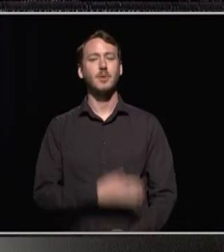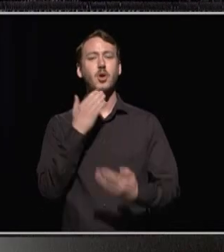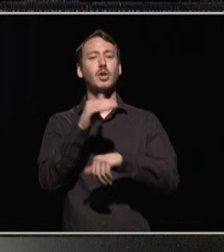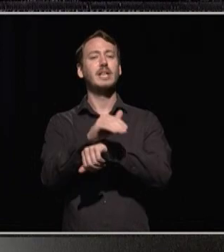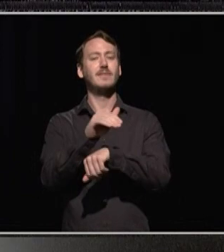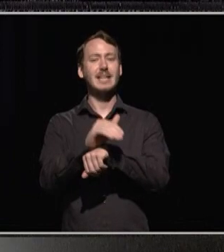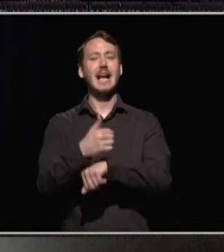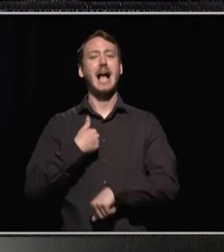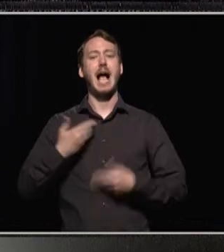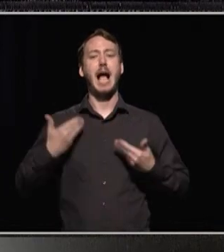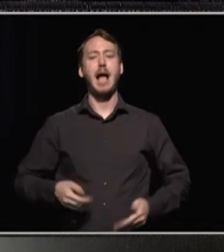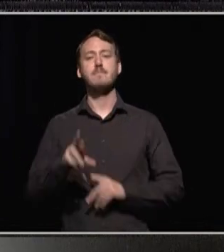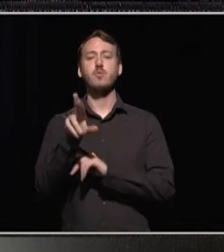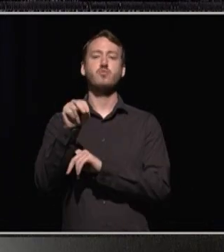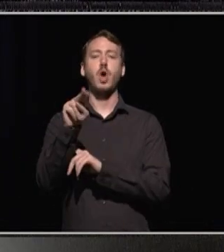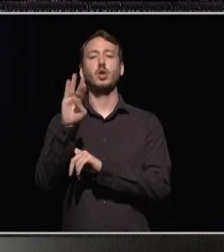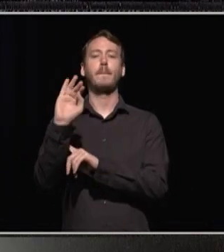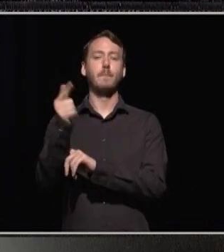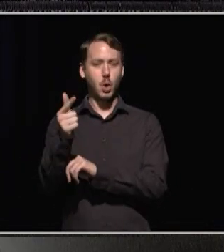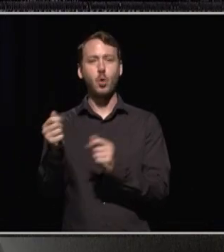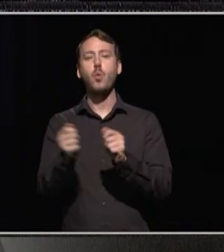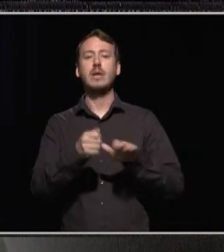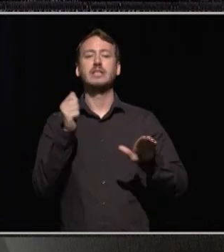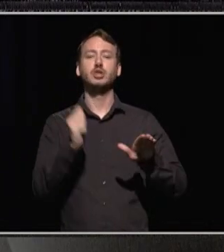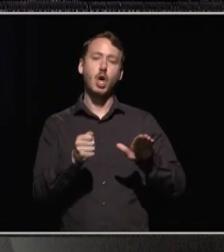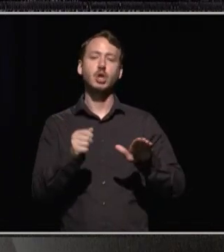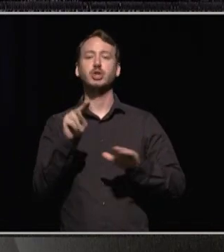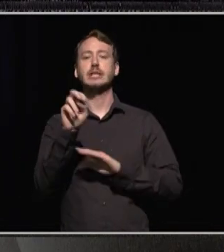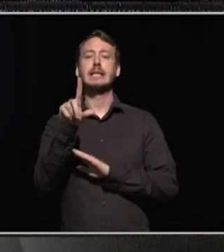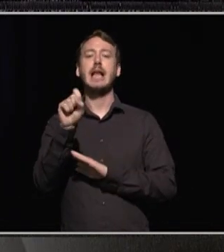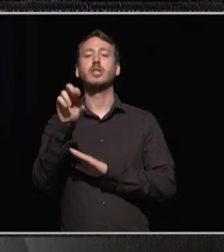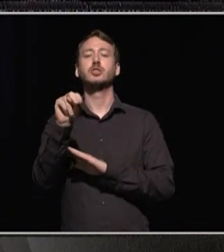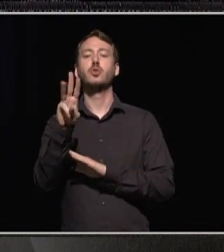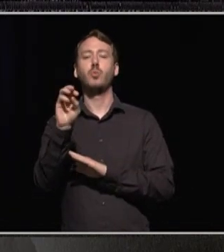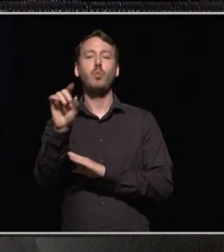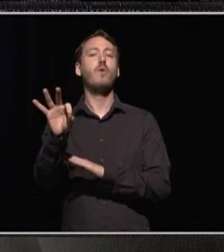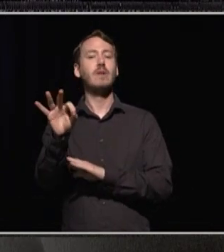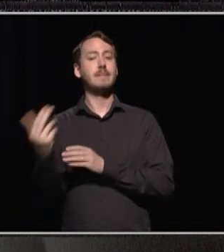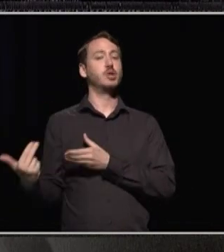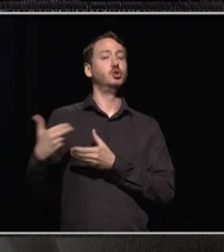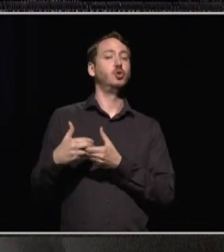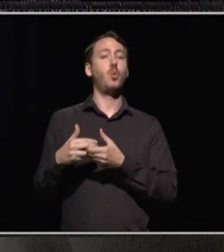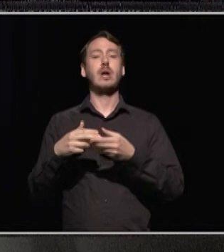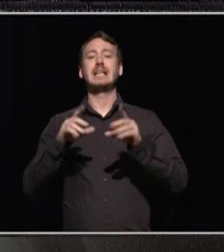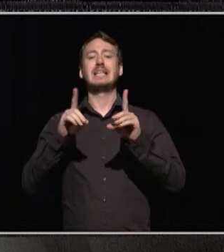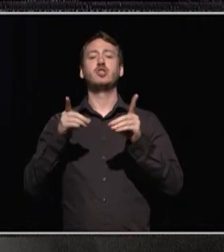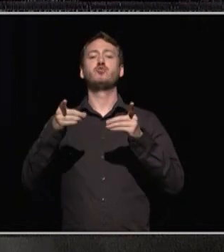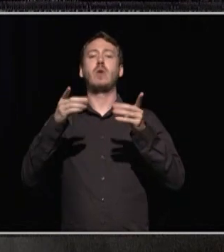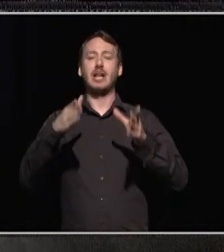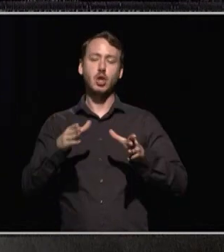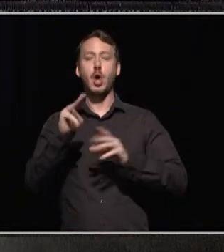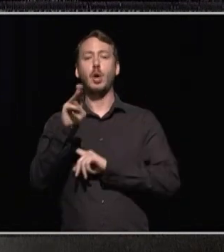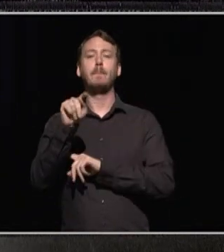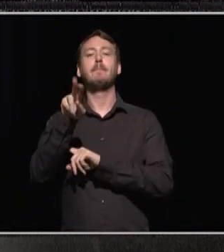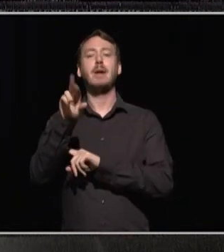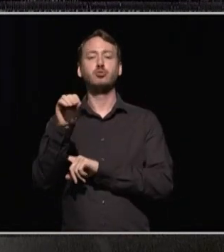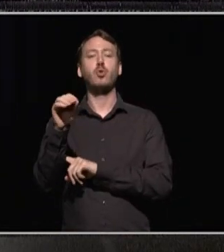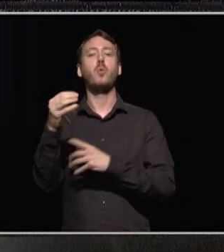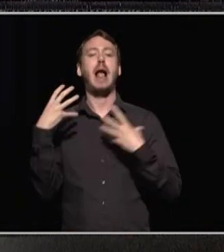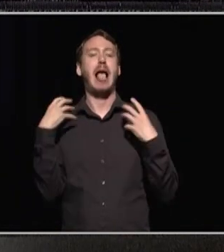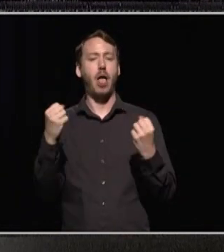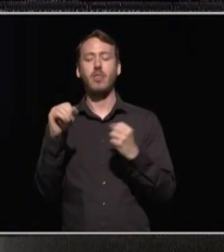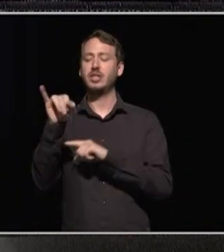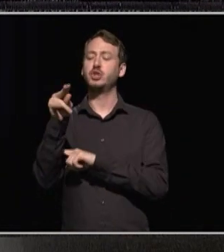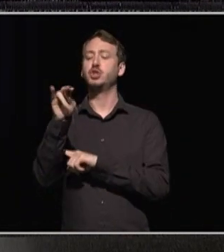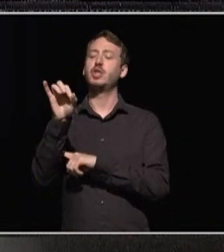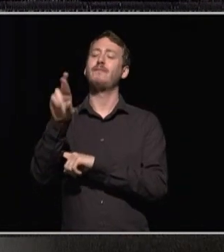Good evening. I'm Mayor Ron Nirenberg with Bexar County Judge Nelson Wolf. We're joined tonight by Deputy Director of Metro Health, Jennifer HERRIOTT, and this is our